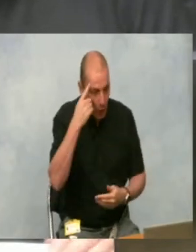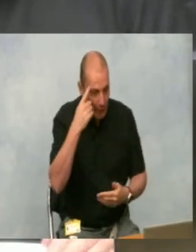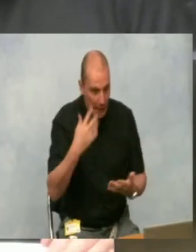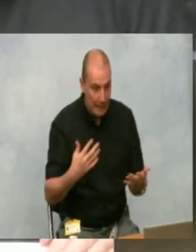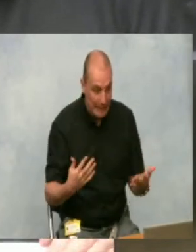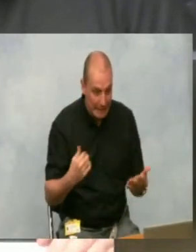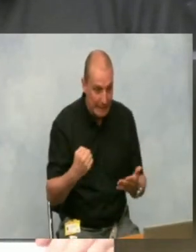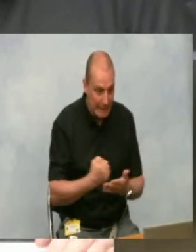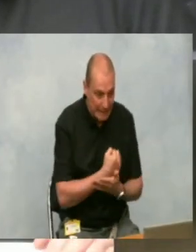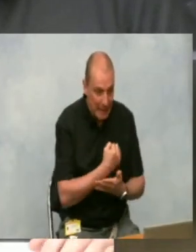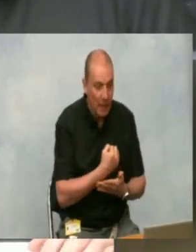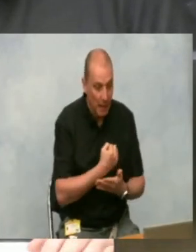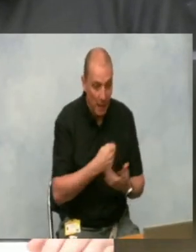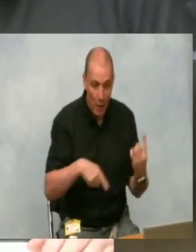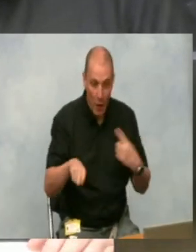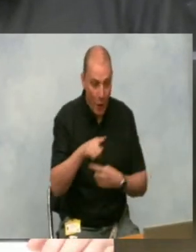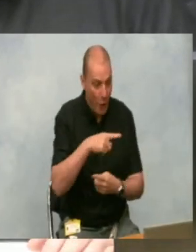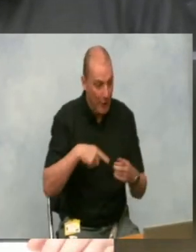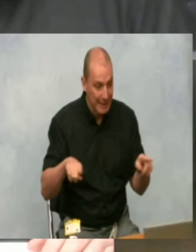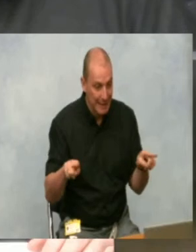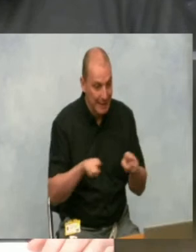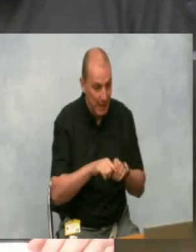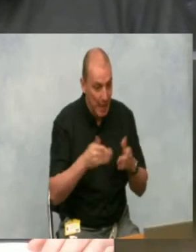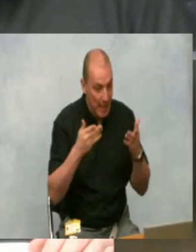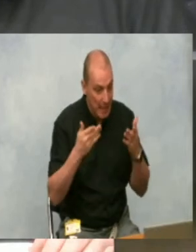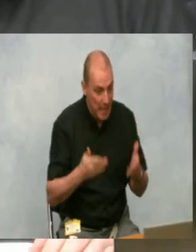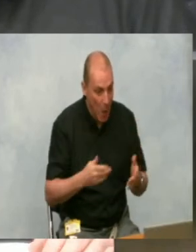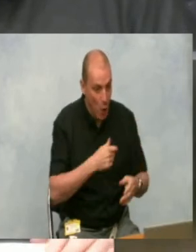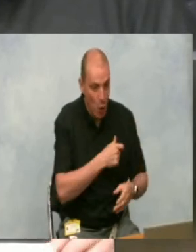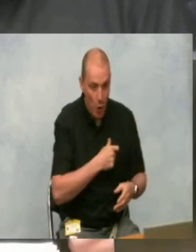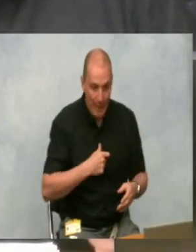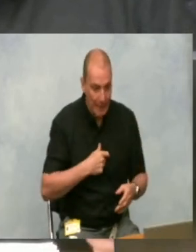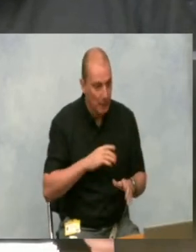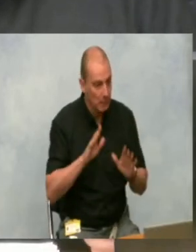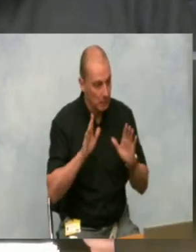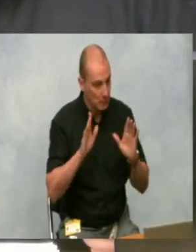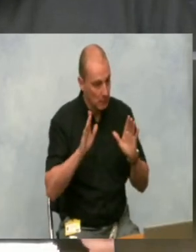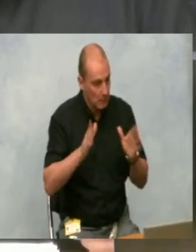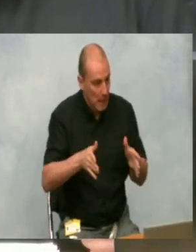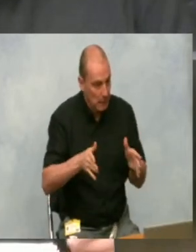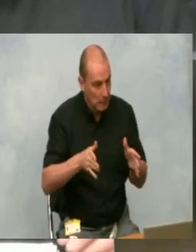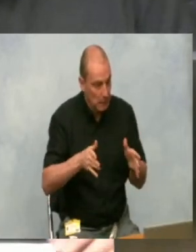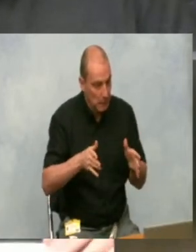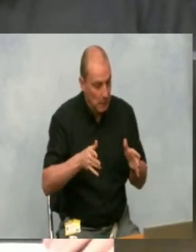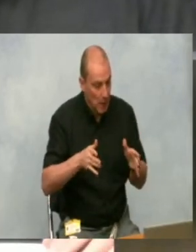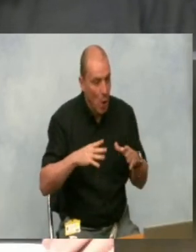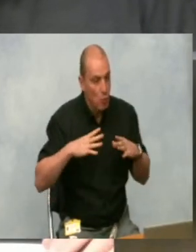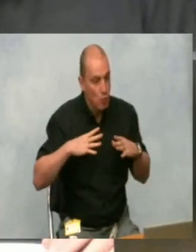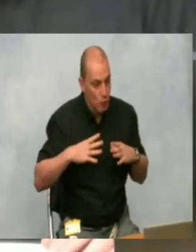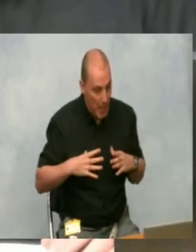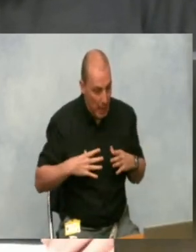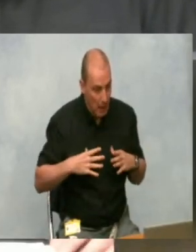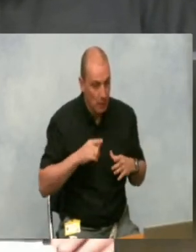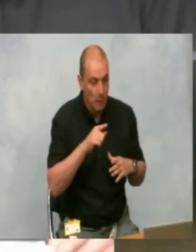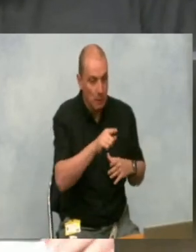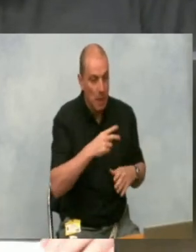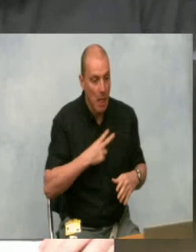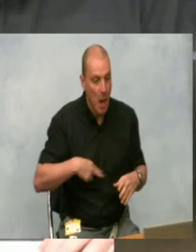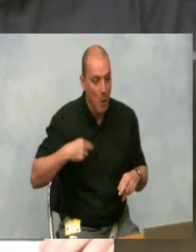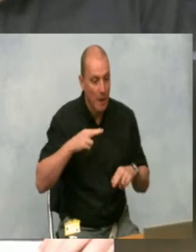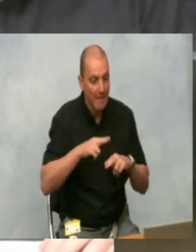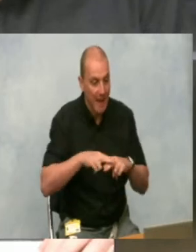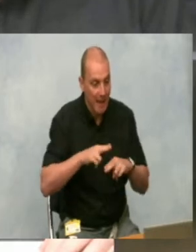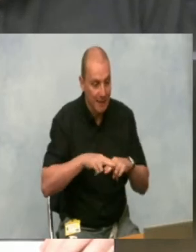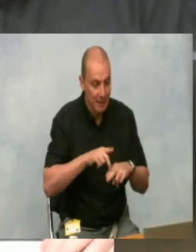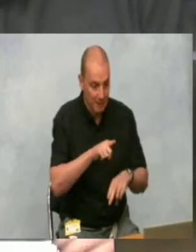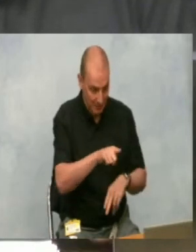to anyone, but it's now the case. So whenever we're at any committees or council meetings, when we take a break, it's for Councillor Ferguson's